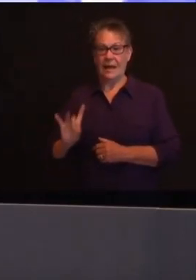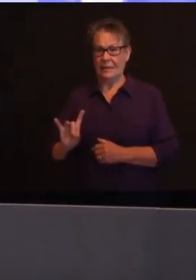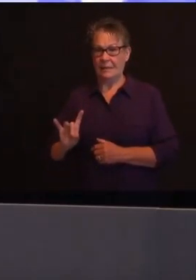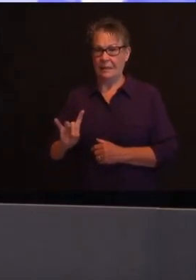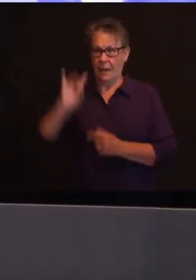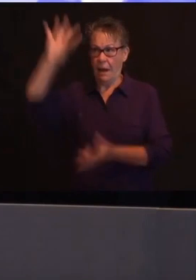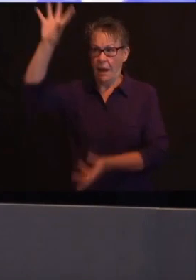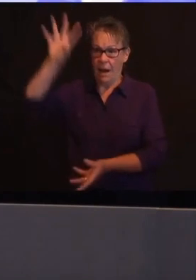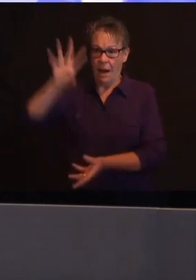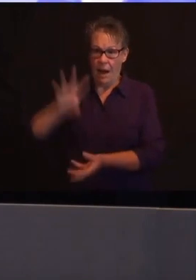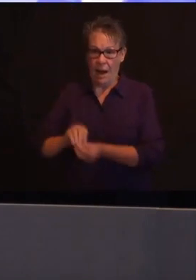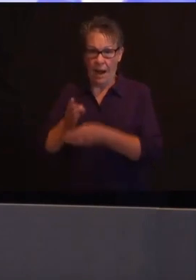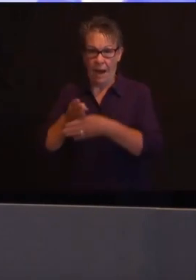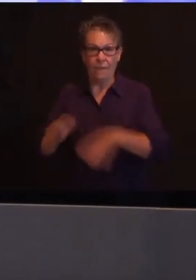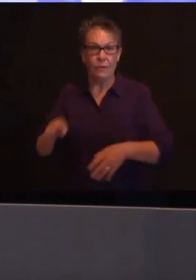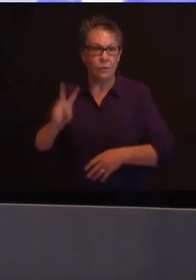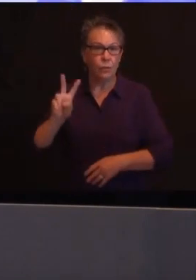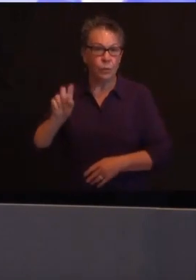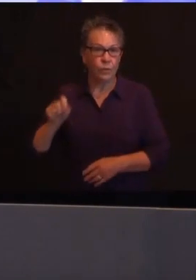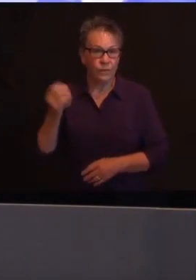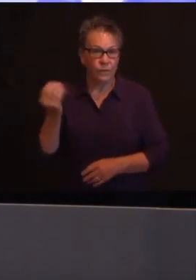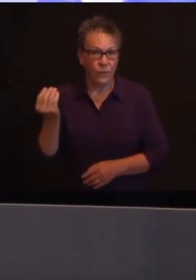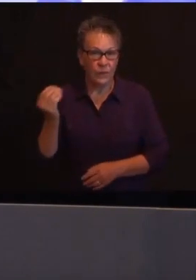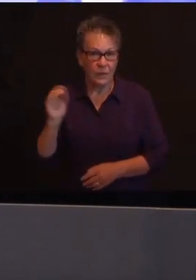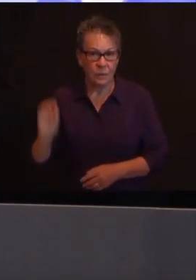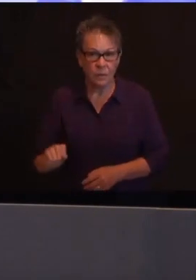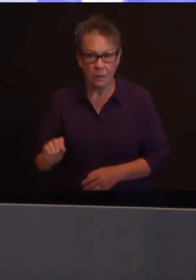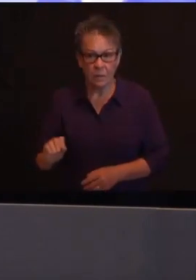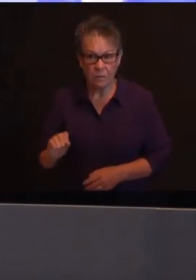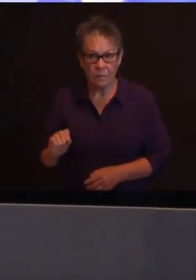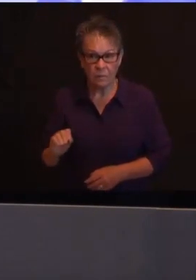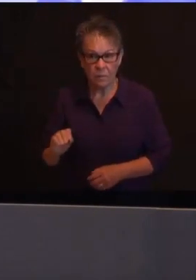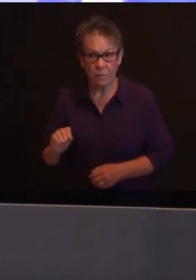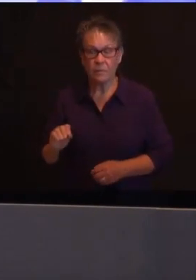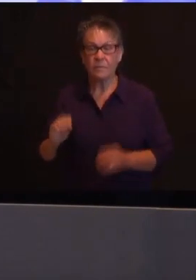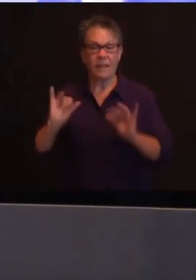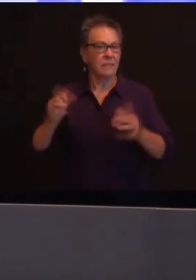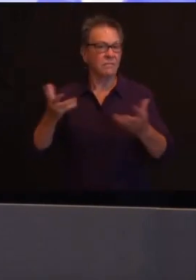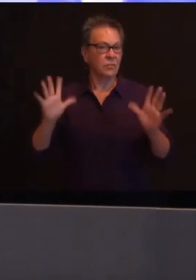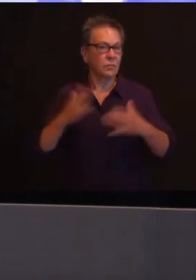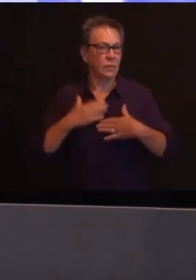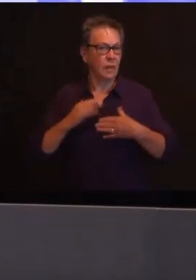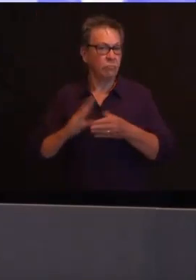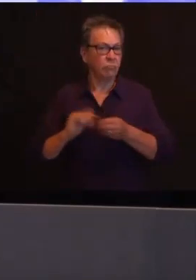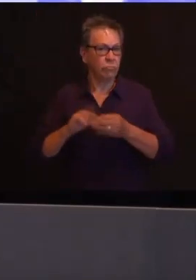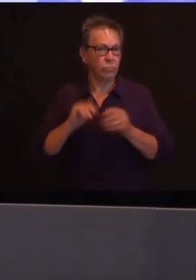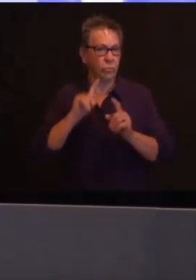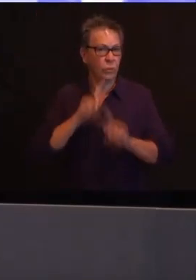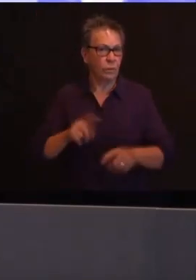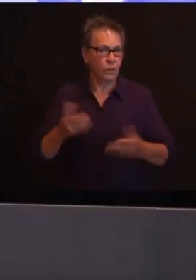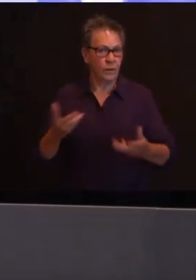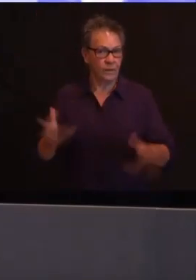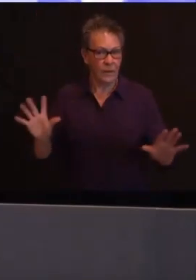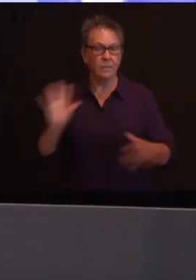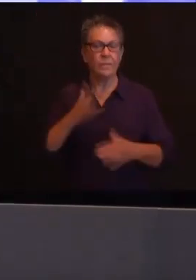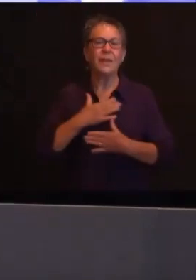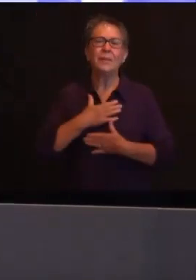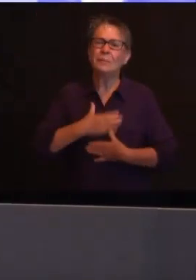5.38%. So that concludes my daily statistical report. Please continue to practice social